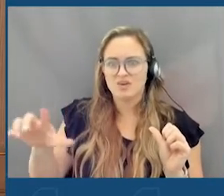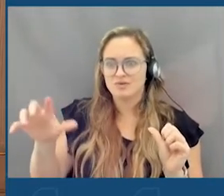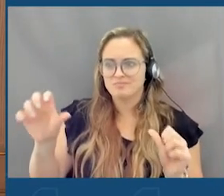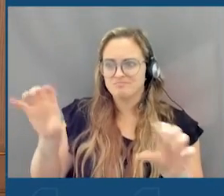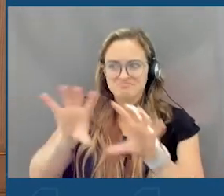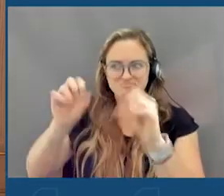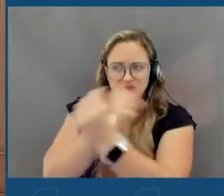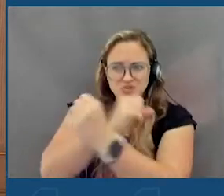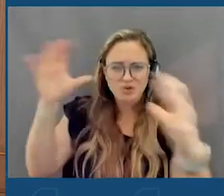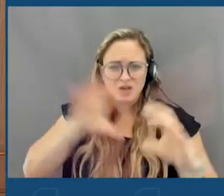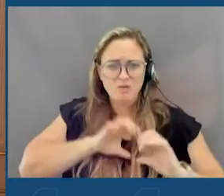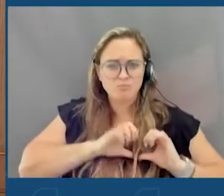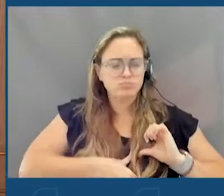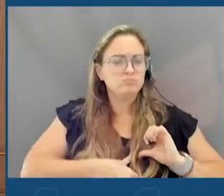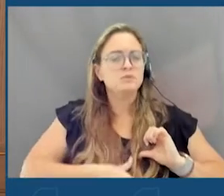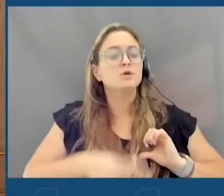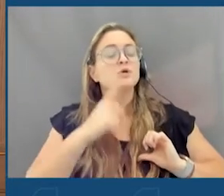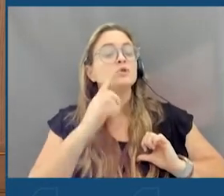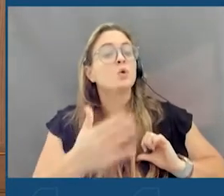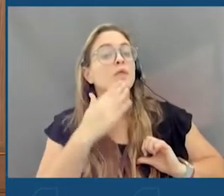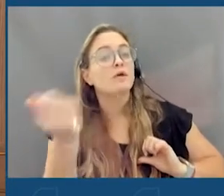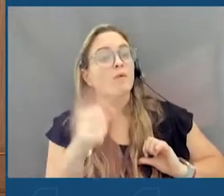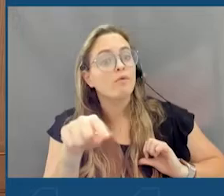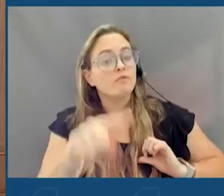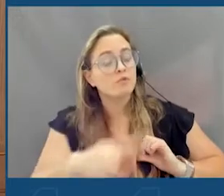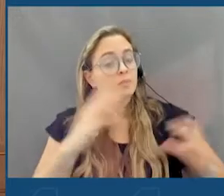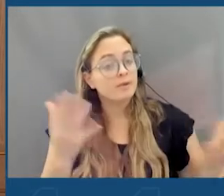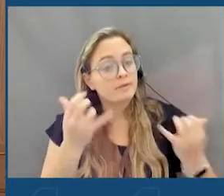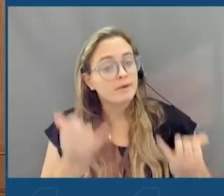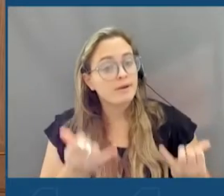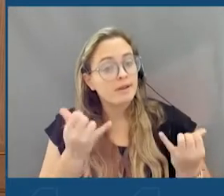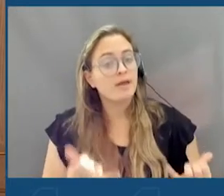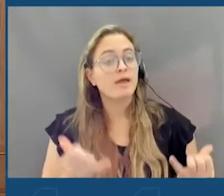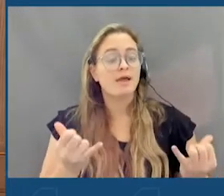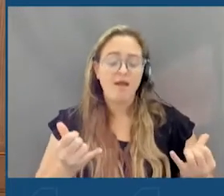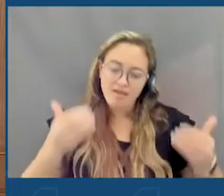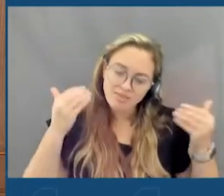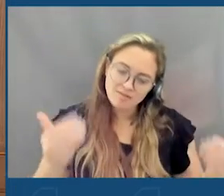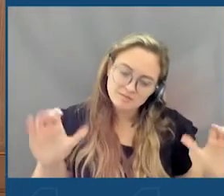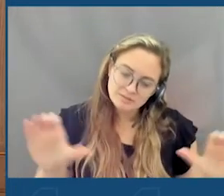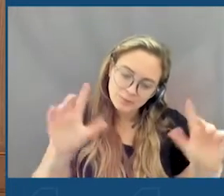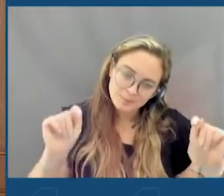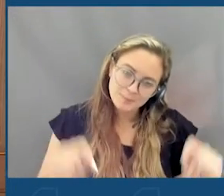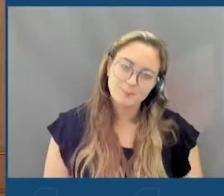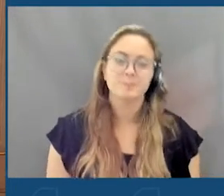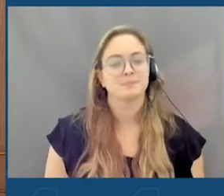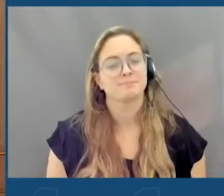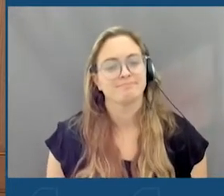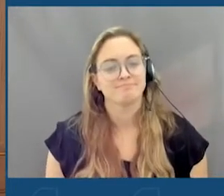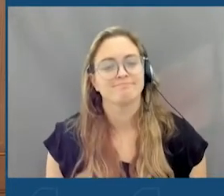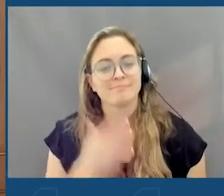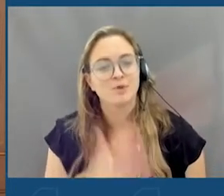shattered. So with that, I want to thank all of you for being here today, and let's get this done. Thank you.